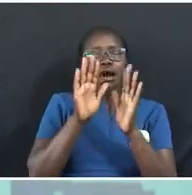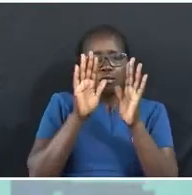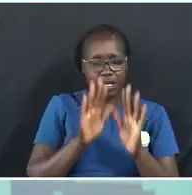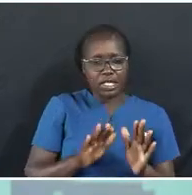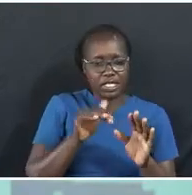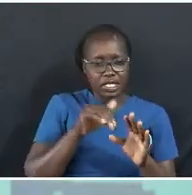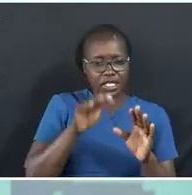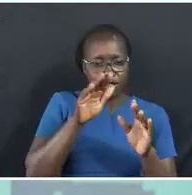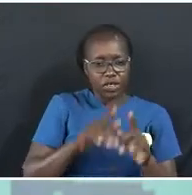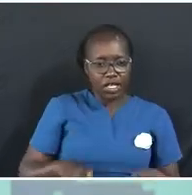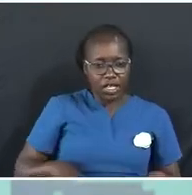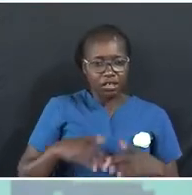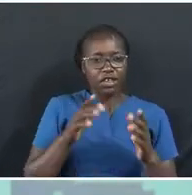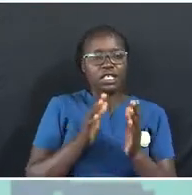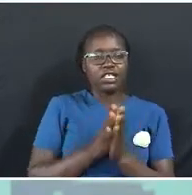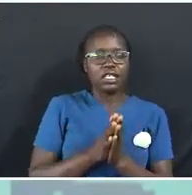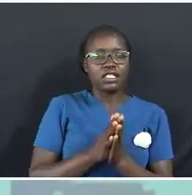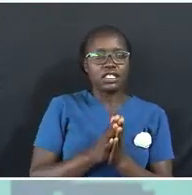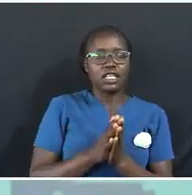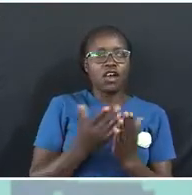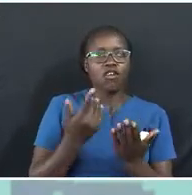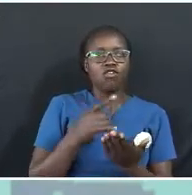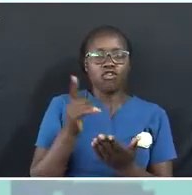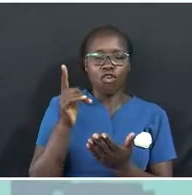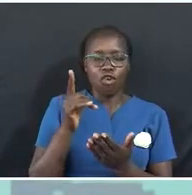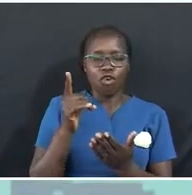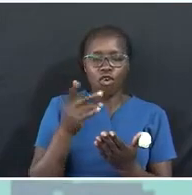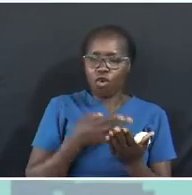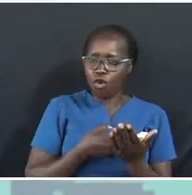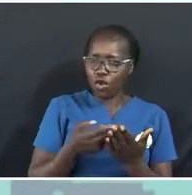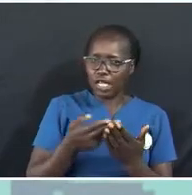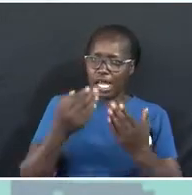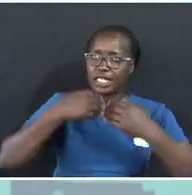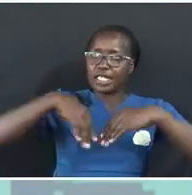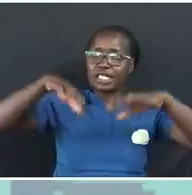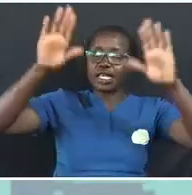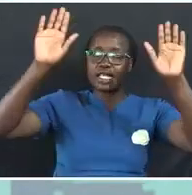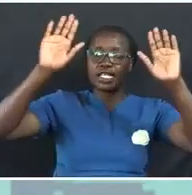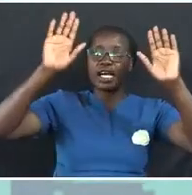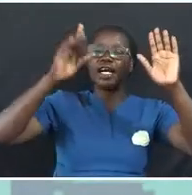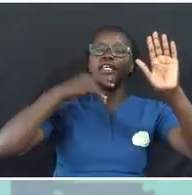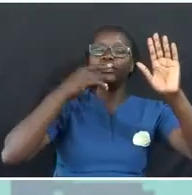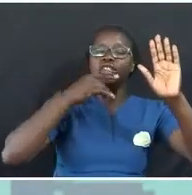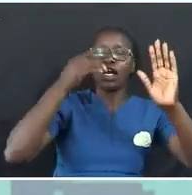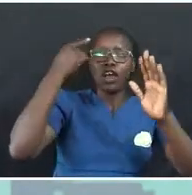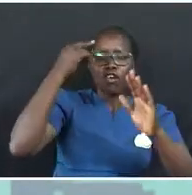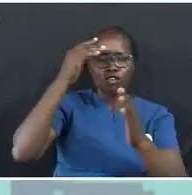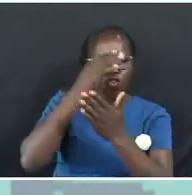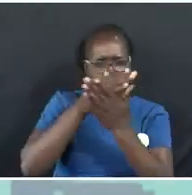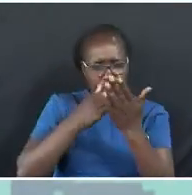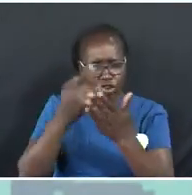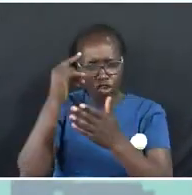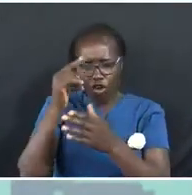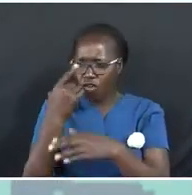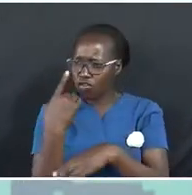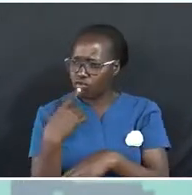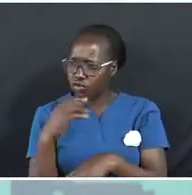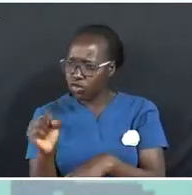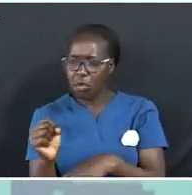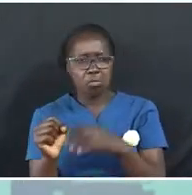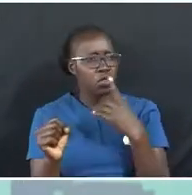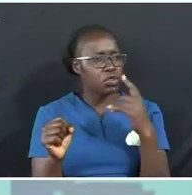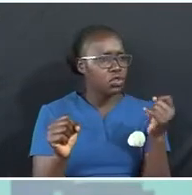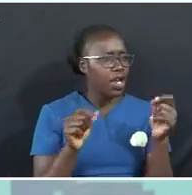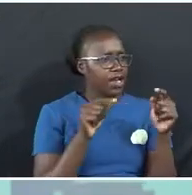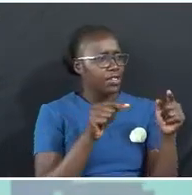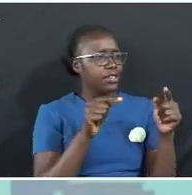you sacrifice, you forgo it, and you surrender and say, for the sake of so and so, this one I'll